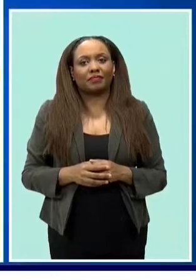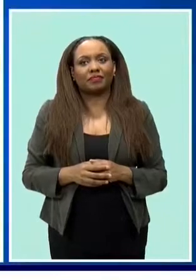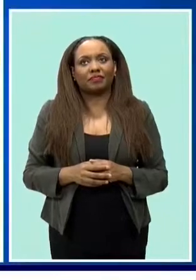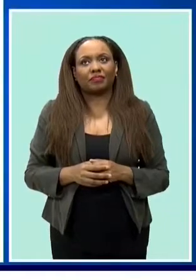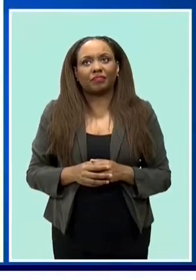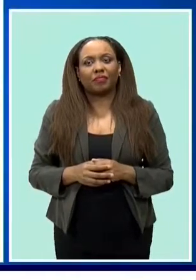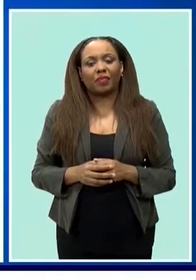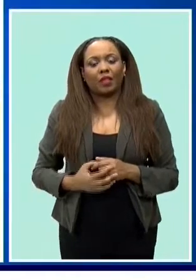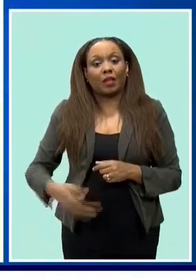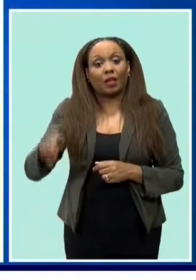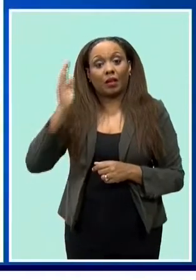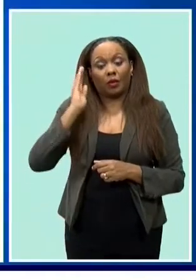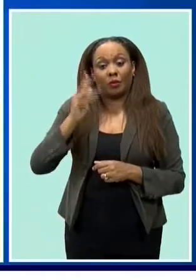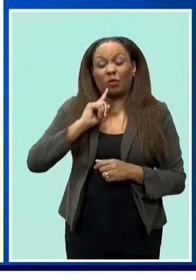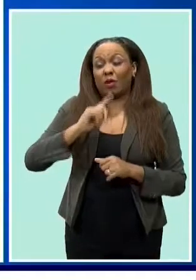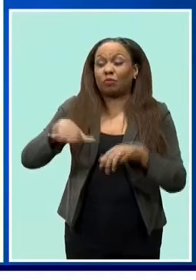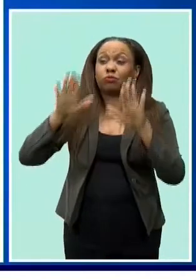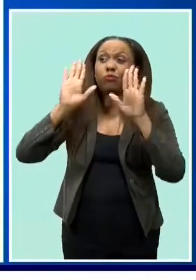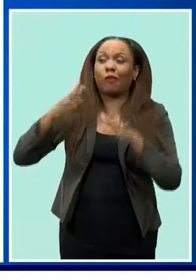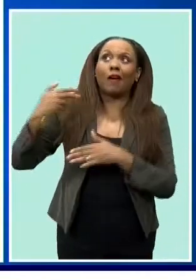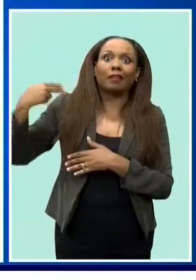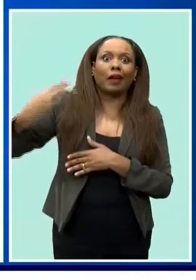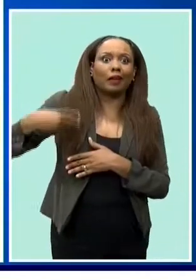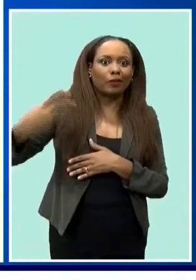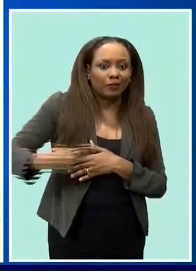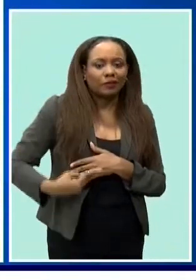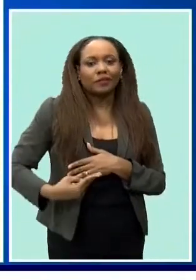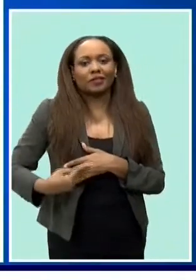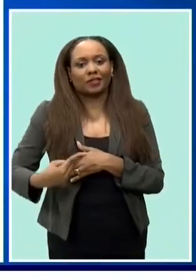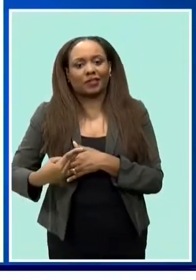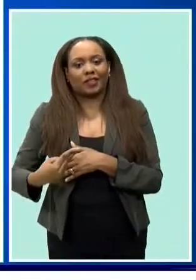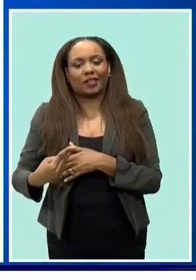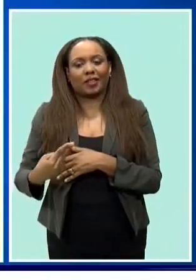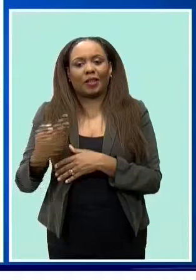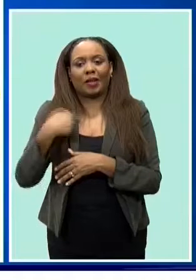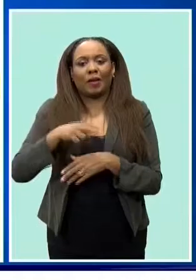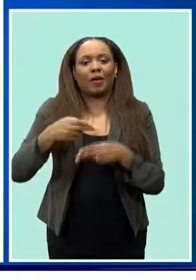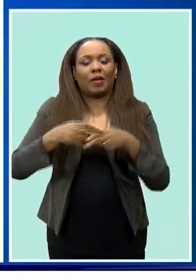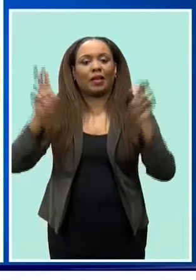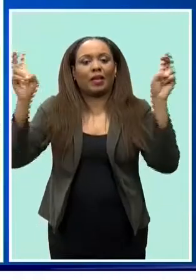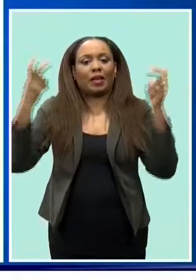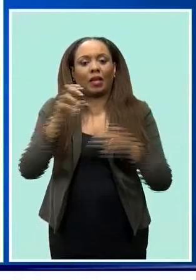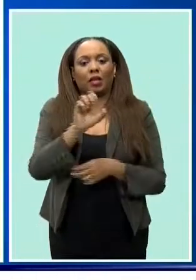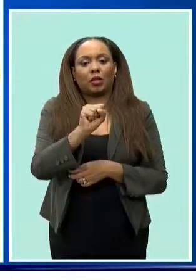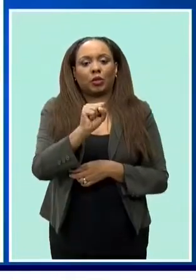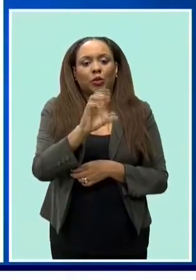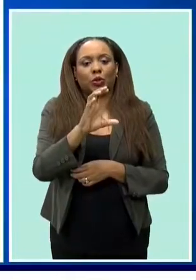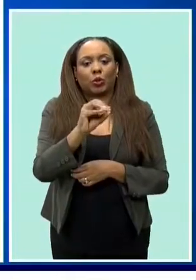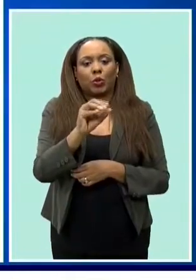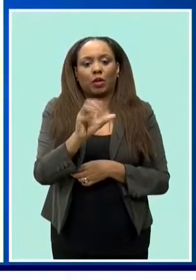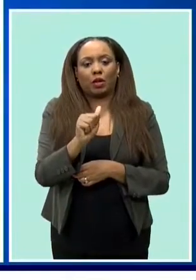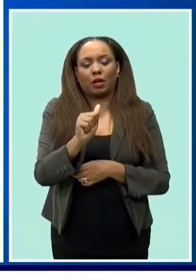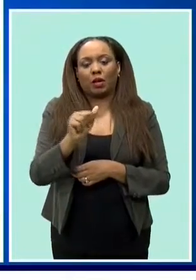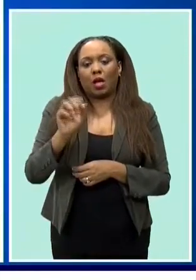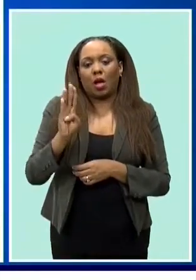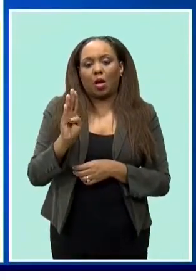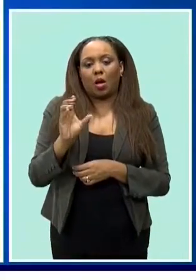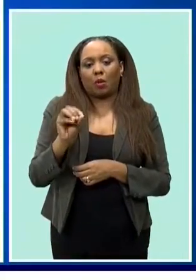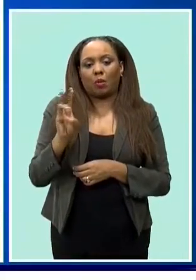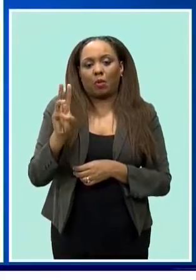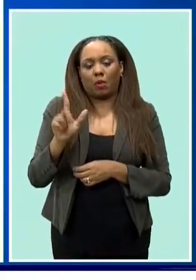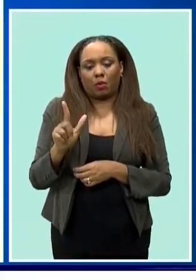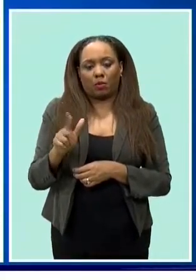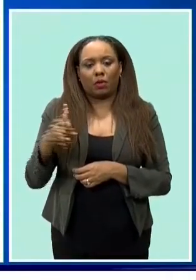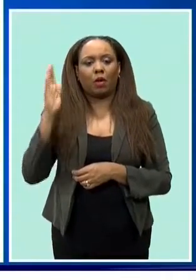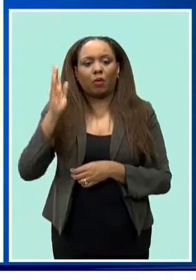This is going to be a tremendous historic occasion in we call it the Soca Bowl, right, at the Botanical Gardens. And it's going to be a